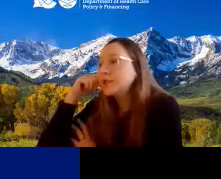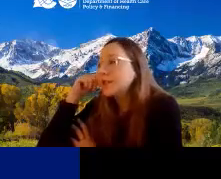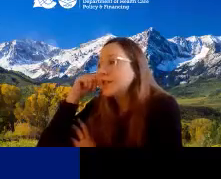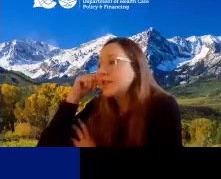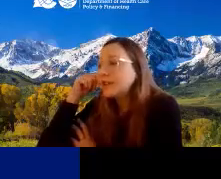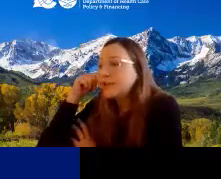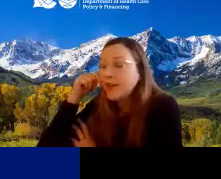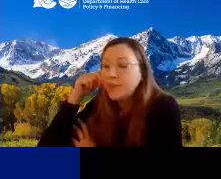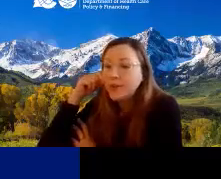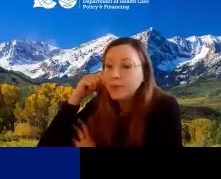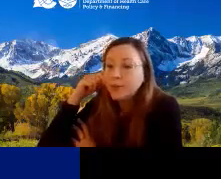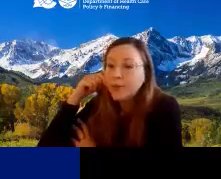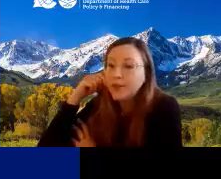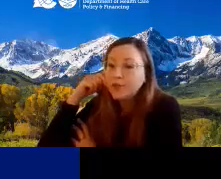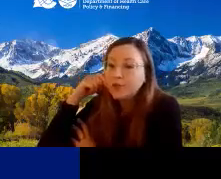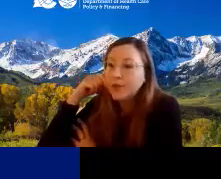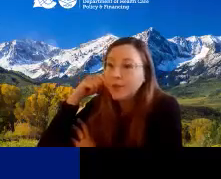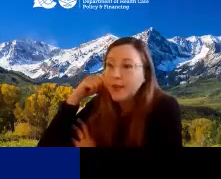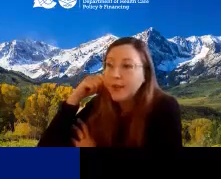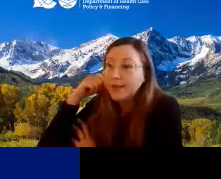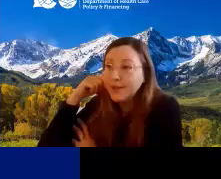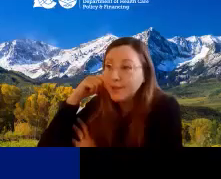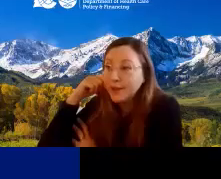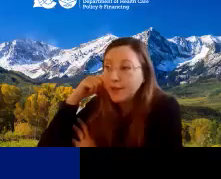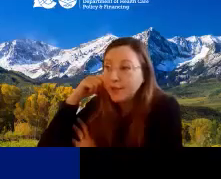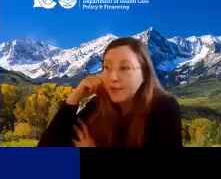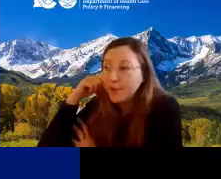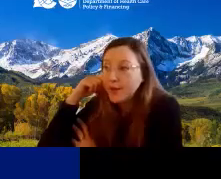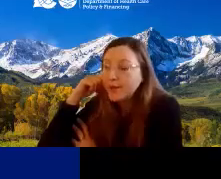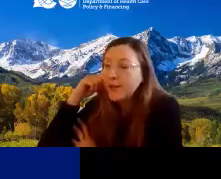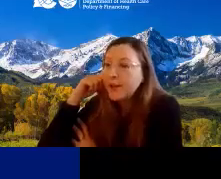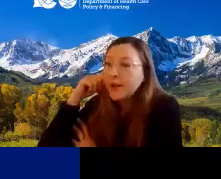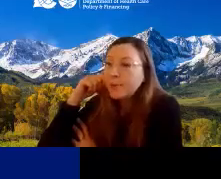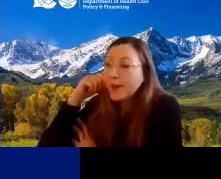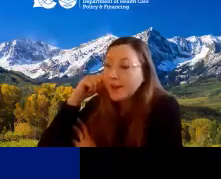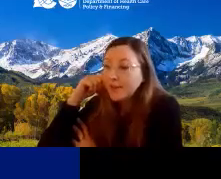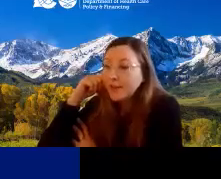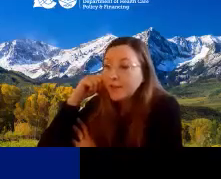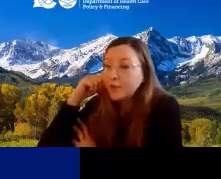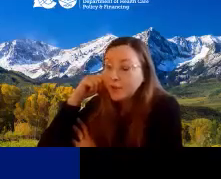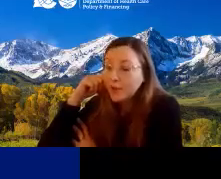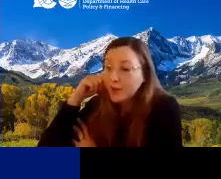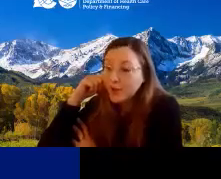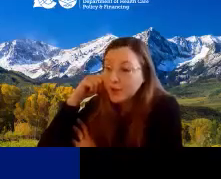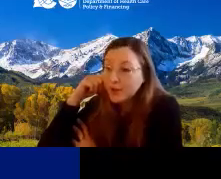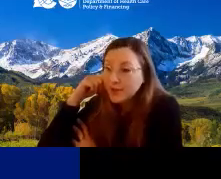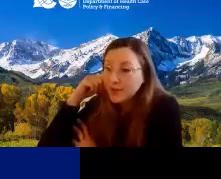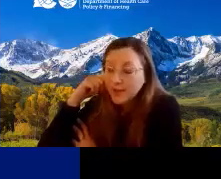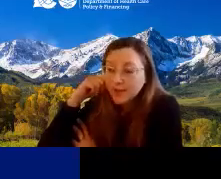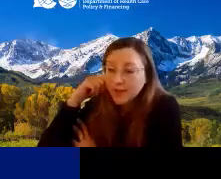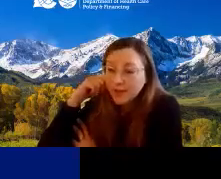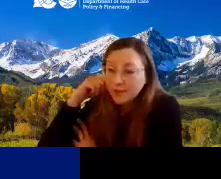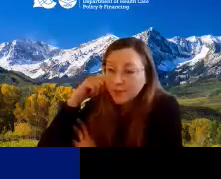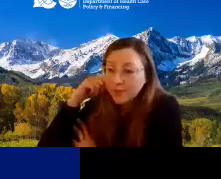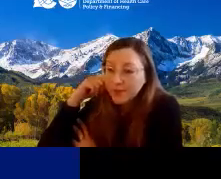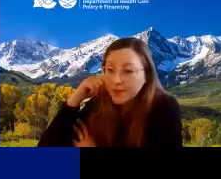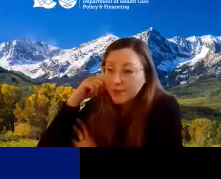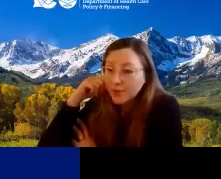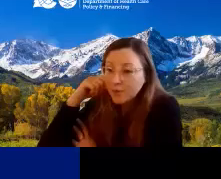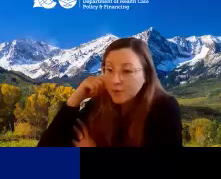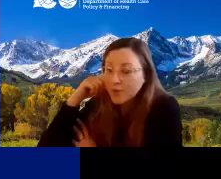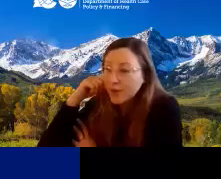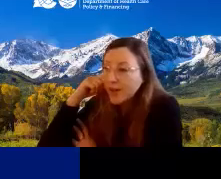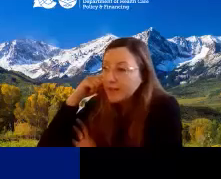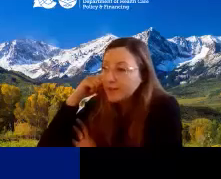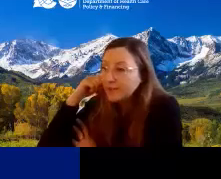any questions in the next 5 minutes, we'll go ahead and end the meeting for everyone. But if you do have questions,